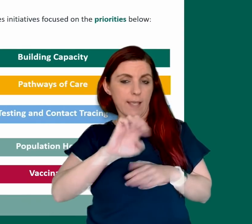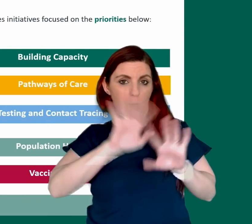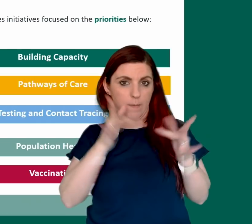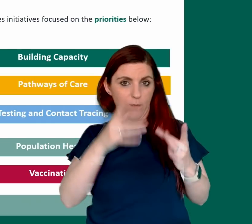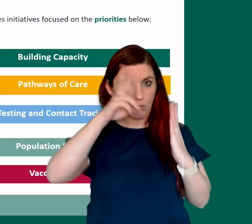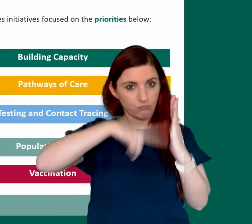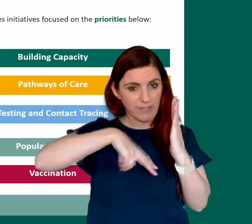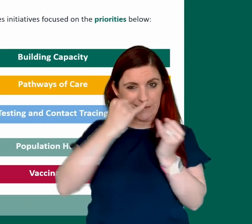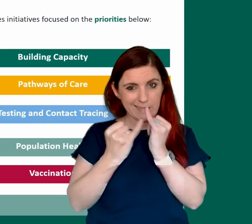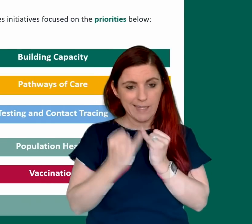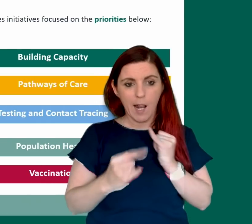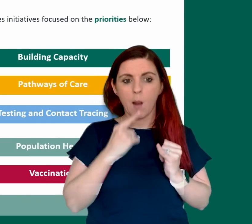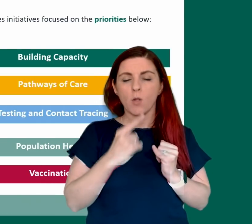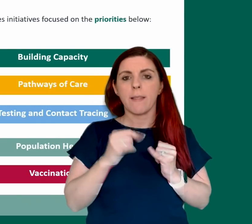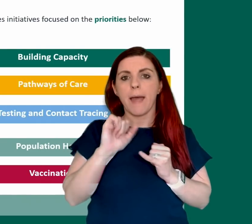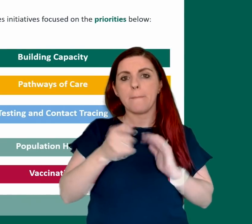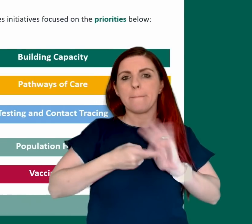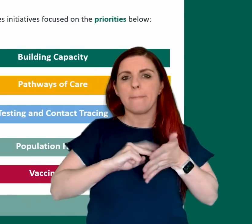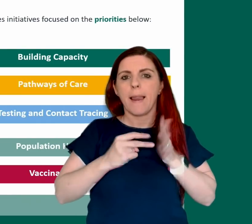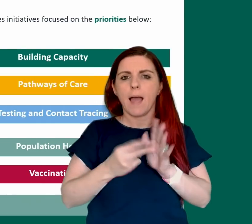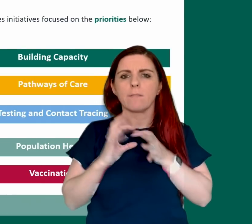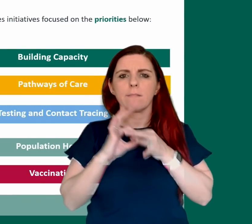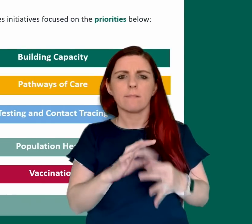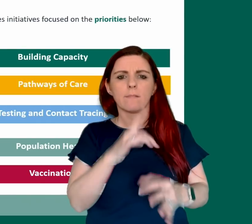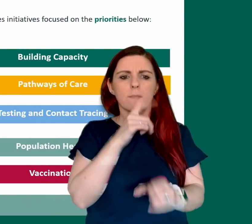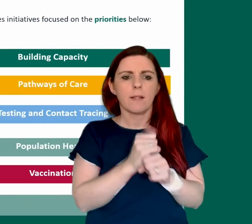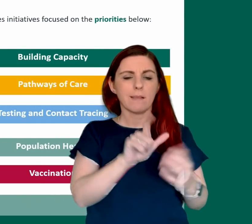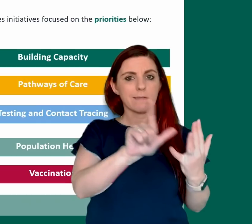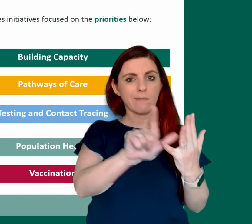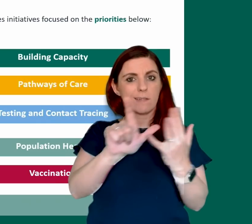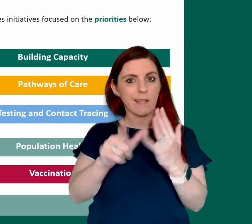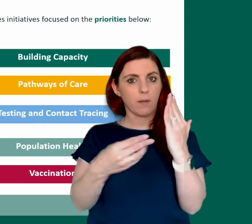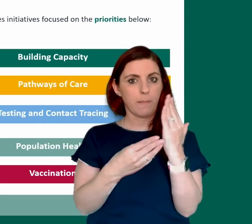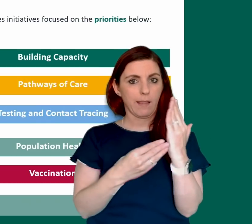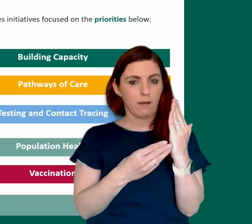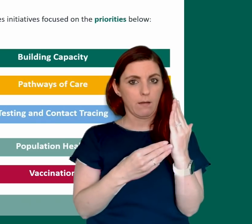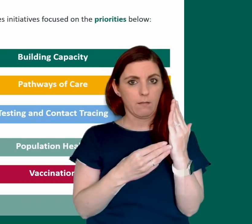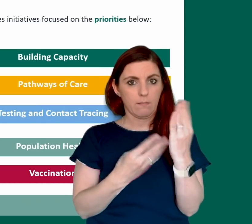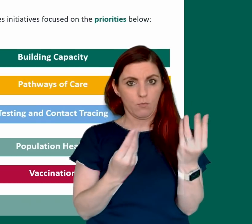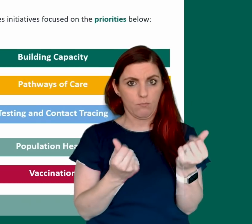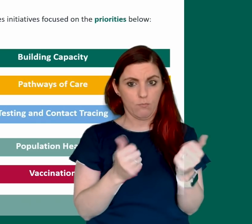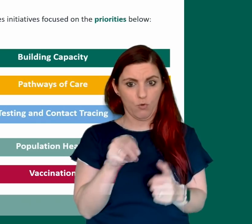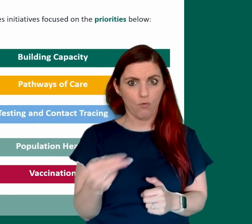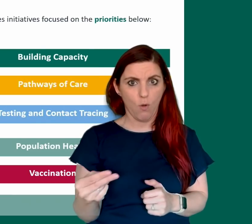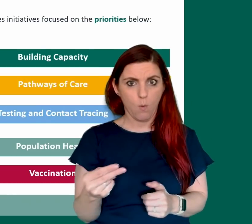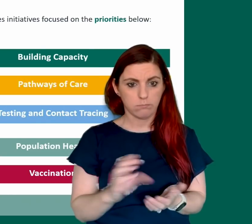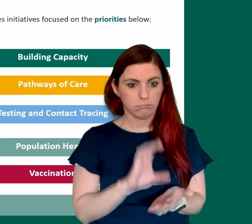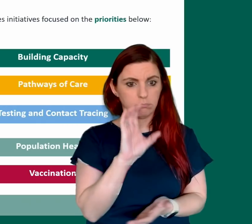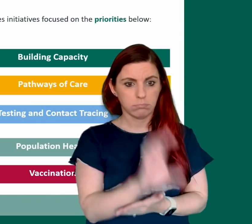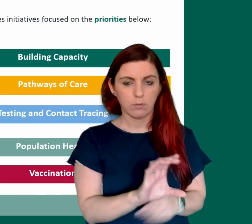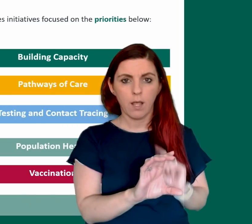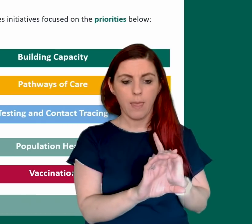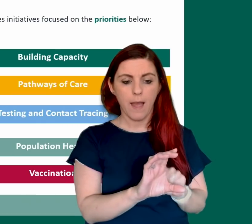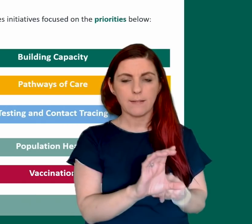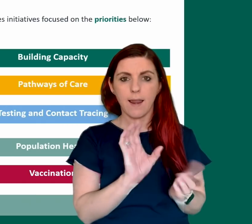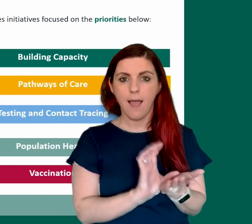detail of it, but it sets out a plan related to 77 million allocation. And really what that is I suppose, an